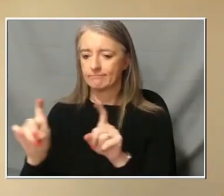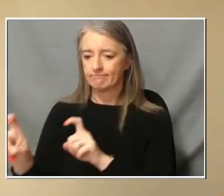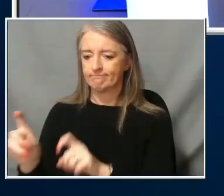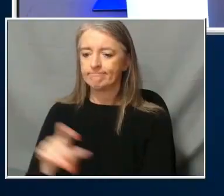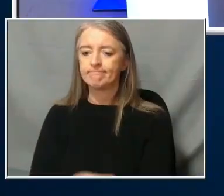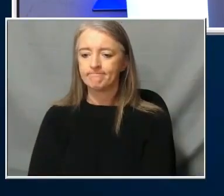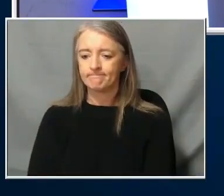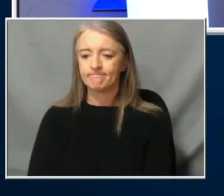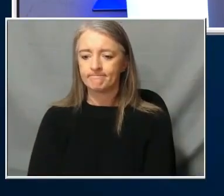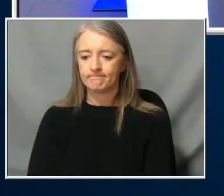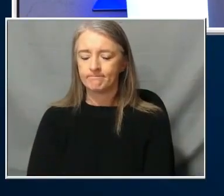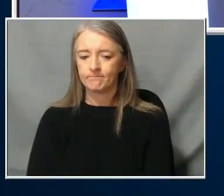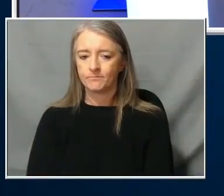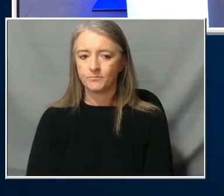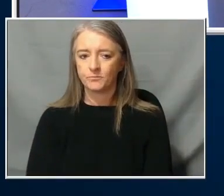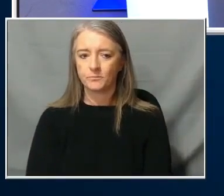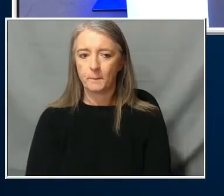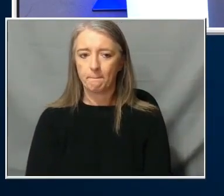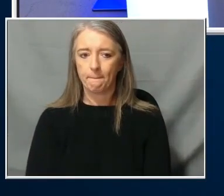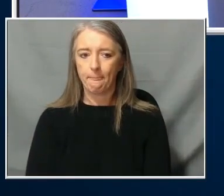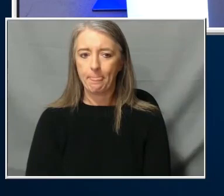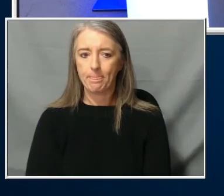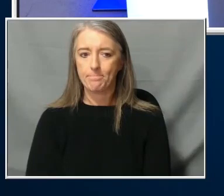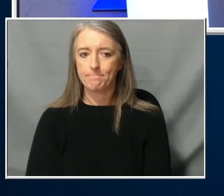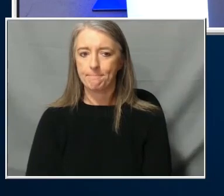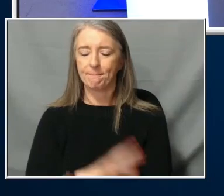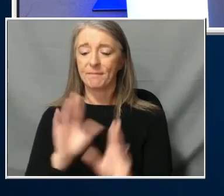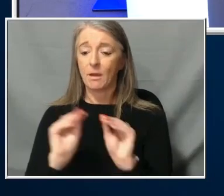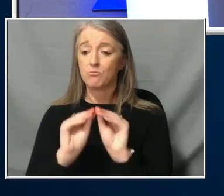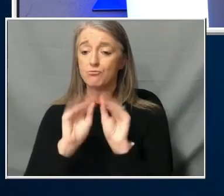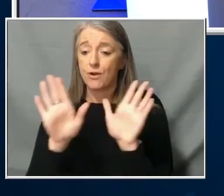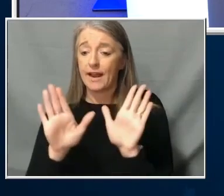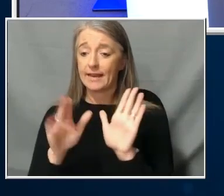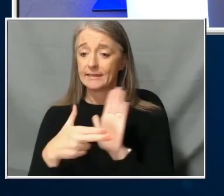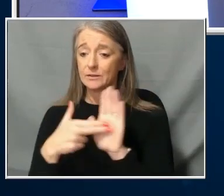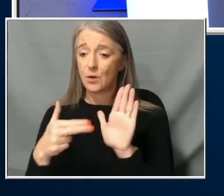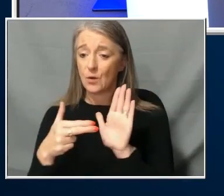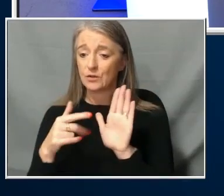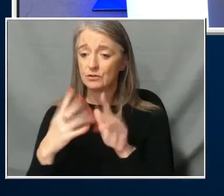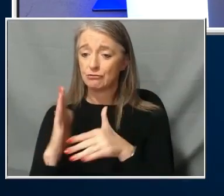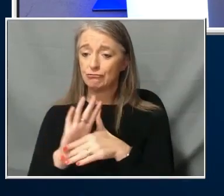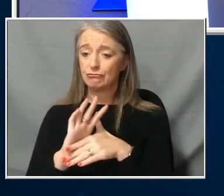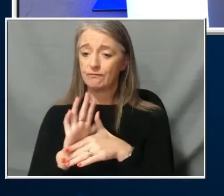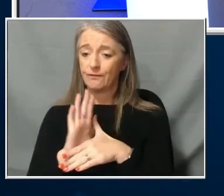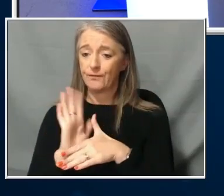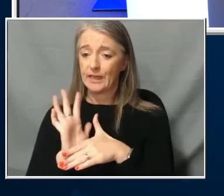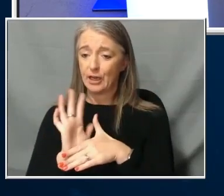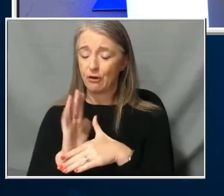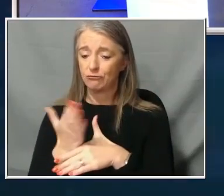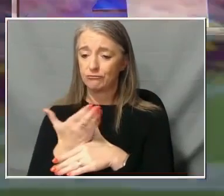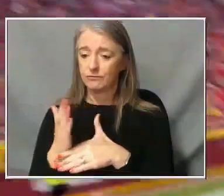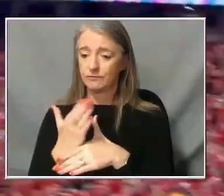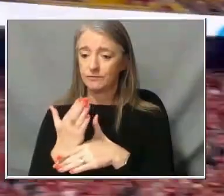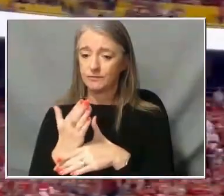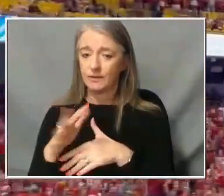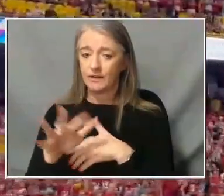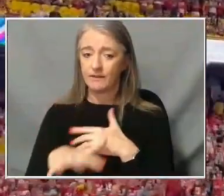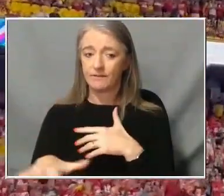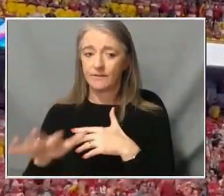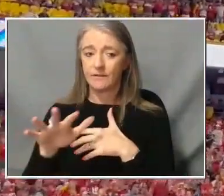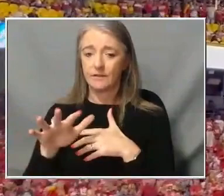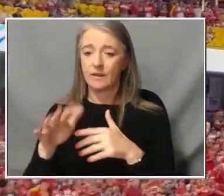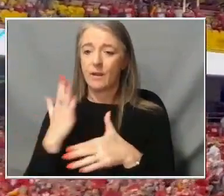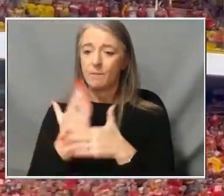screened. On a bright note, you've also shared some video with us of you on the field, because you were part